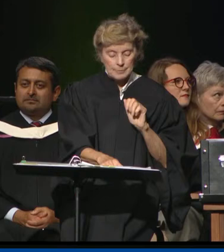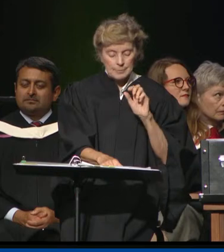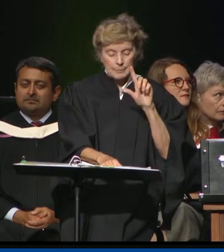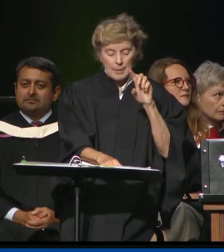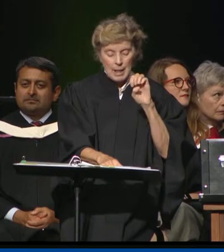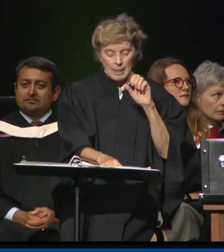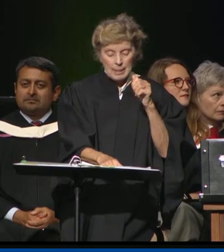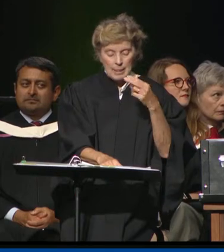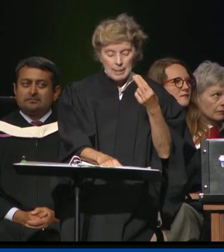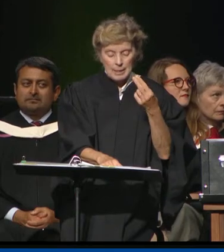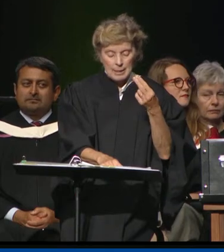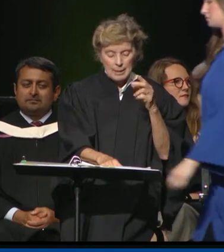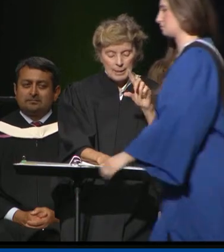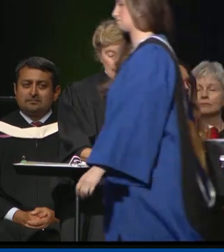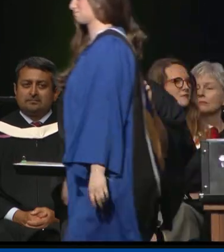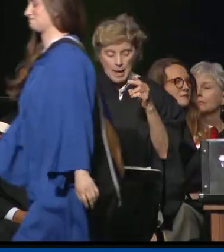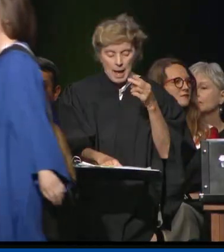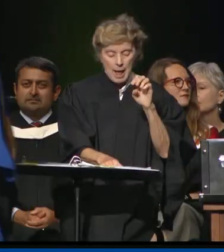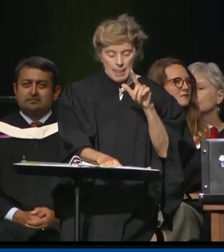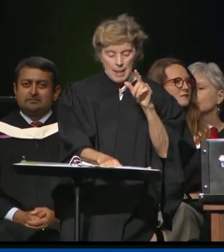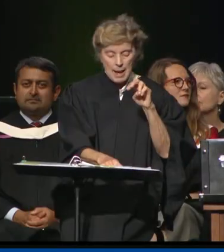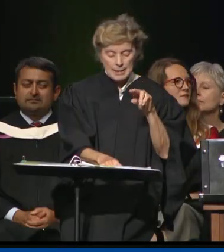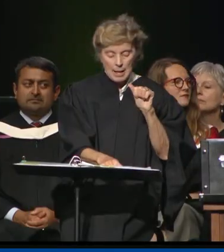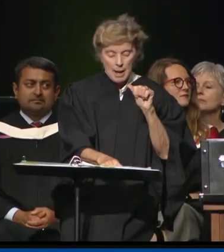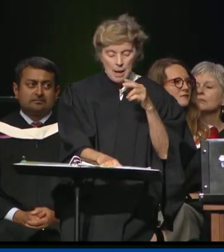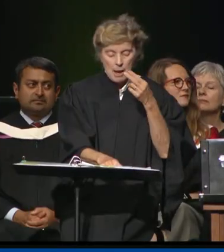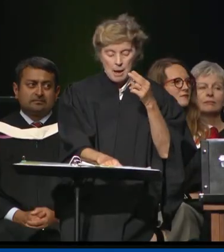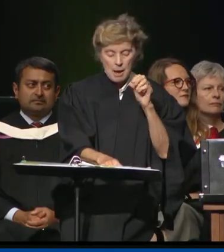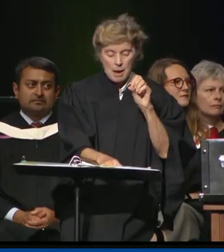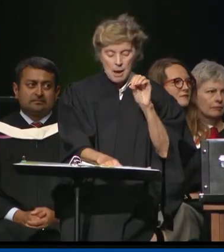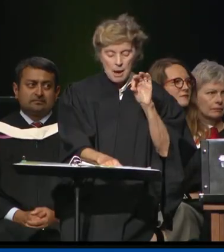Leah Helena Hoffminter.